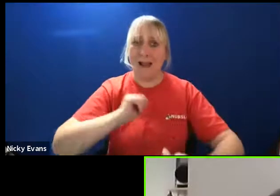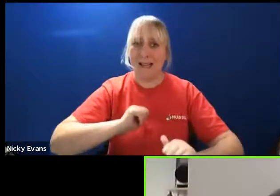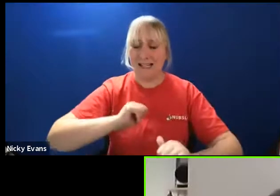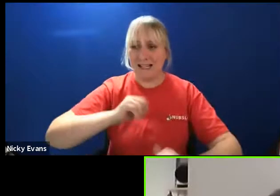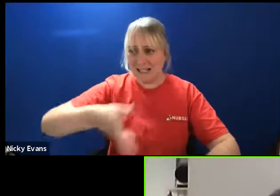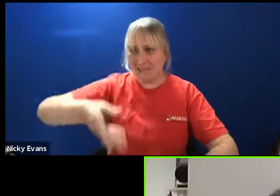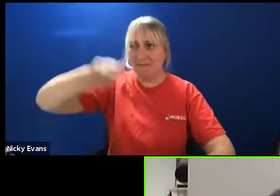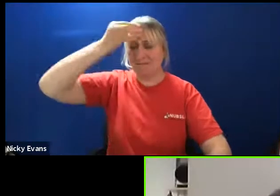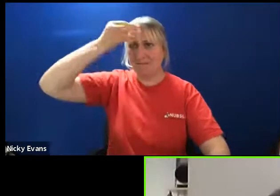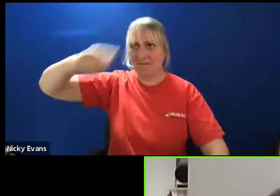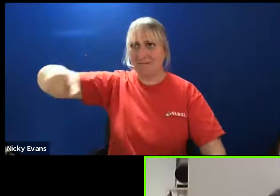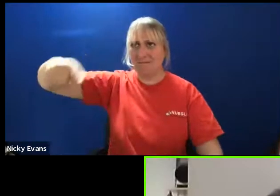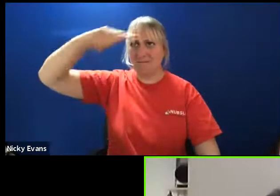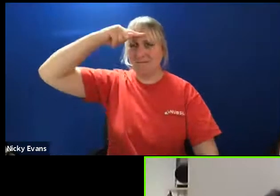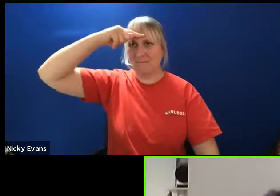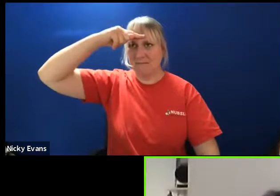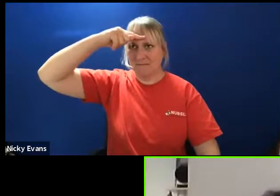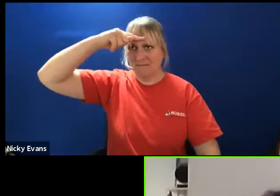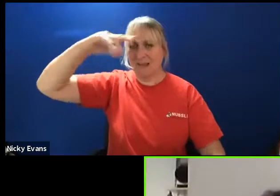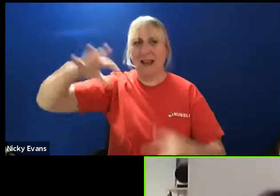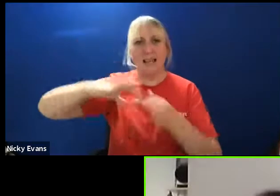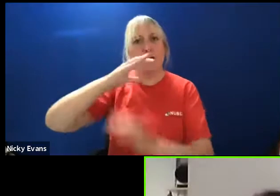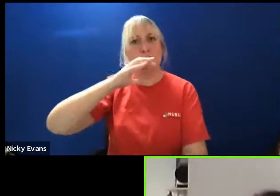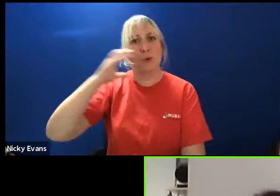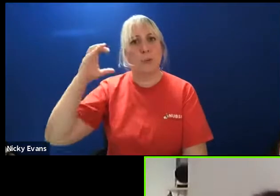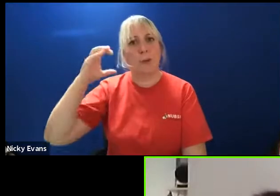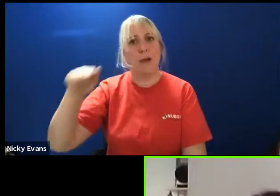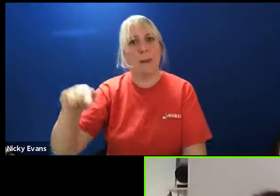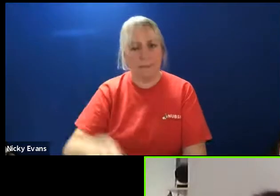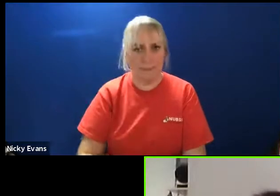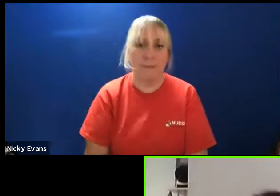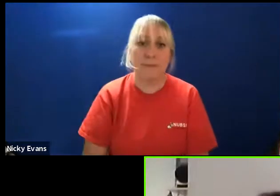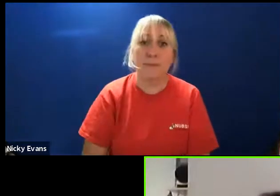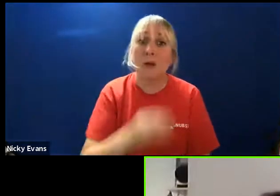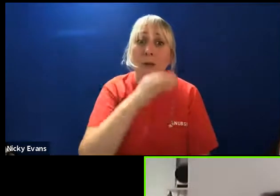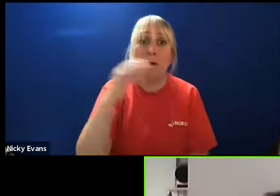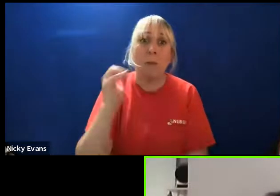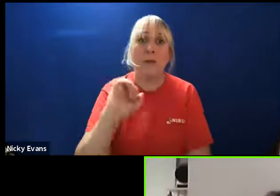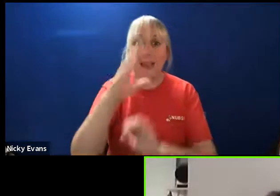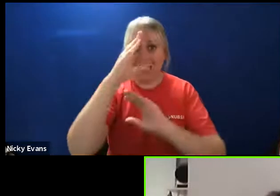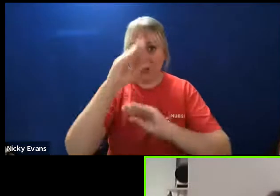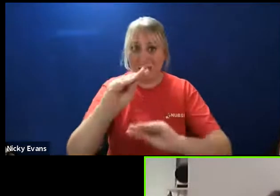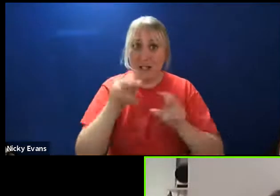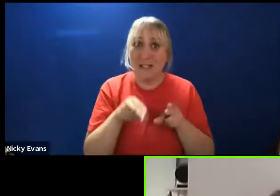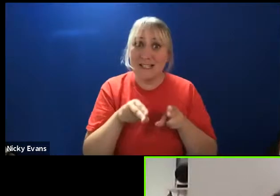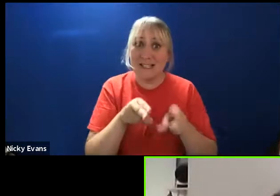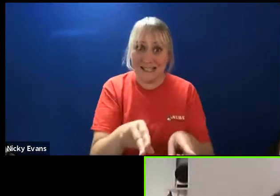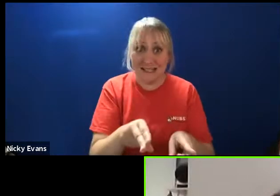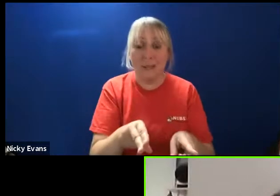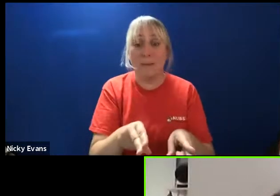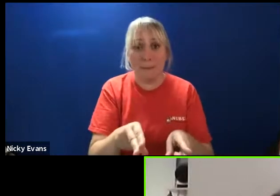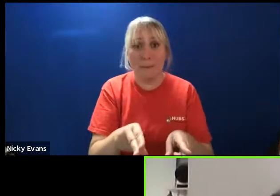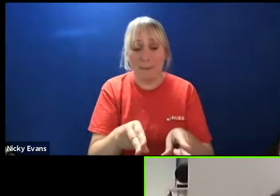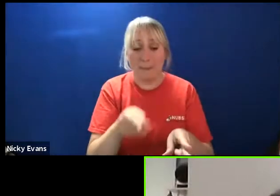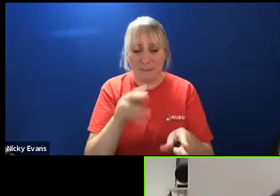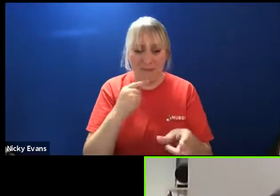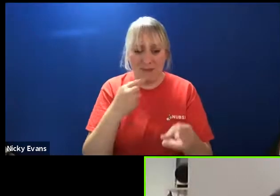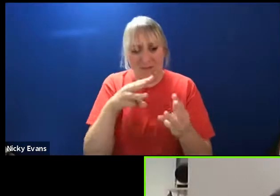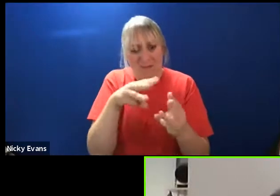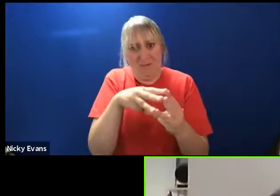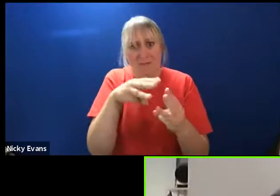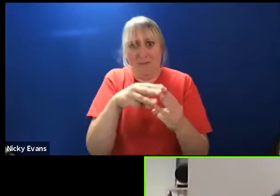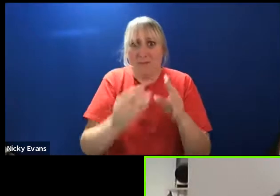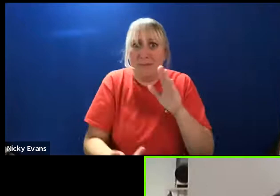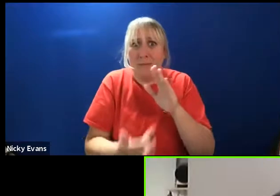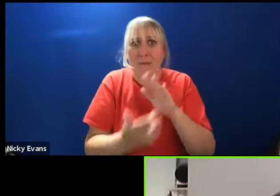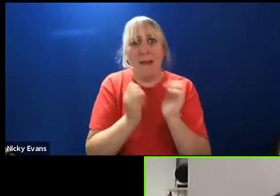my return to the UK. And I learned that Cuba's education system, which is built around these fundamental values,